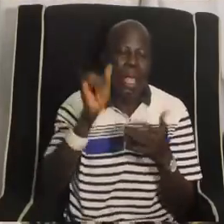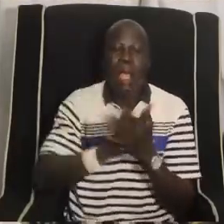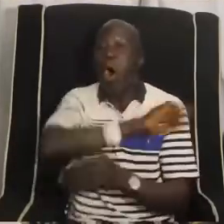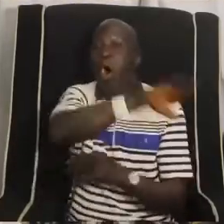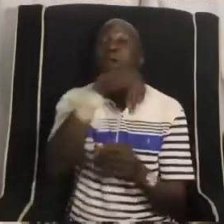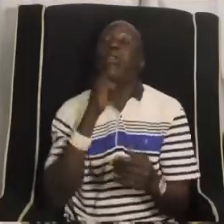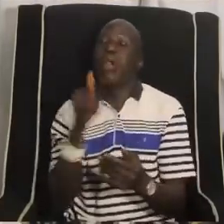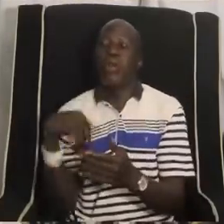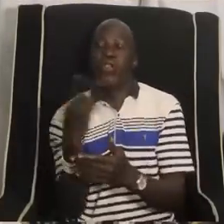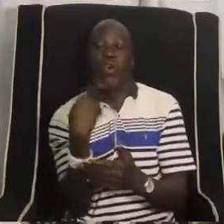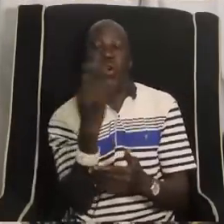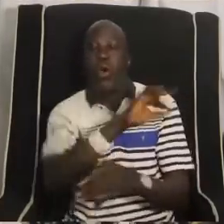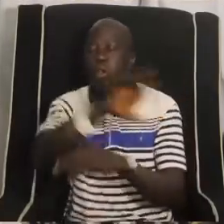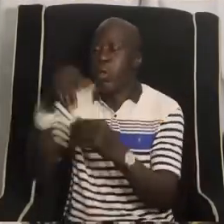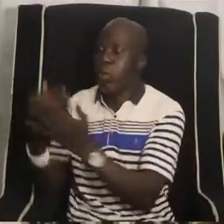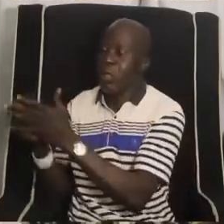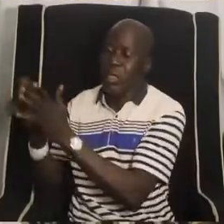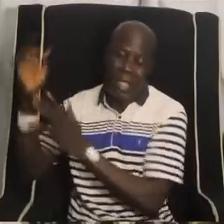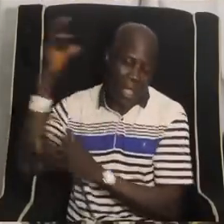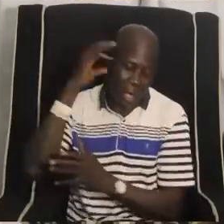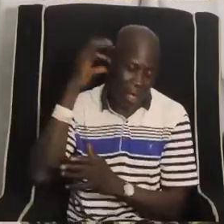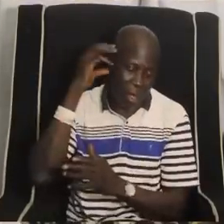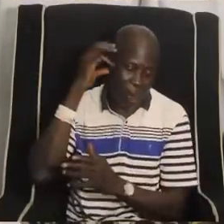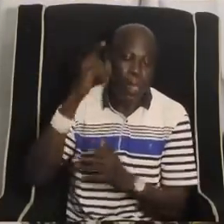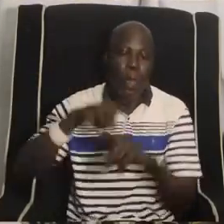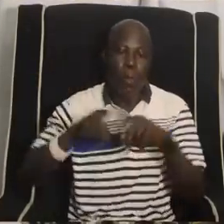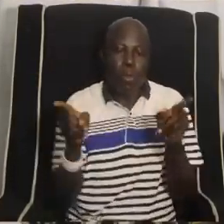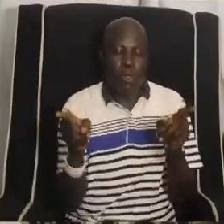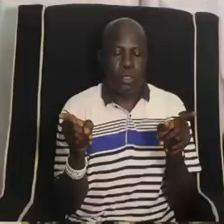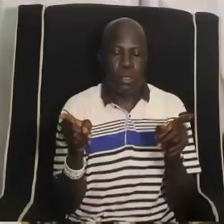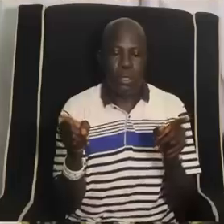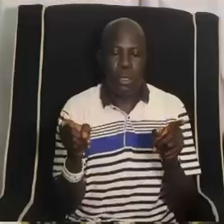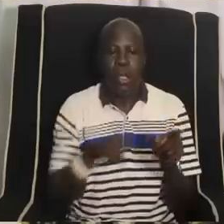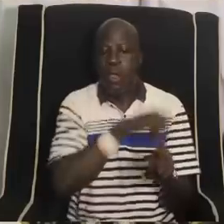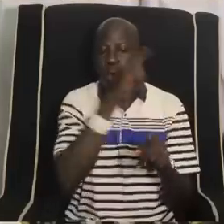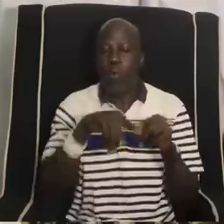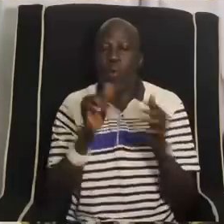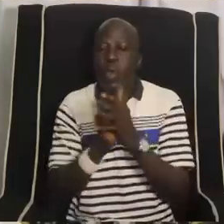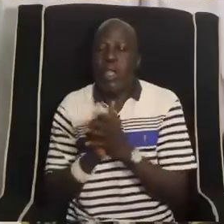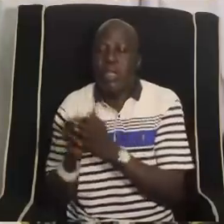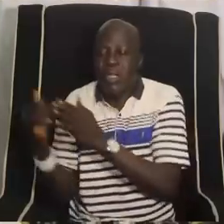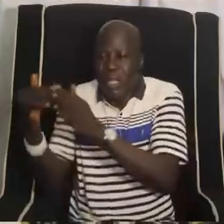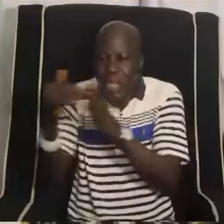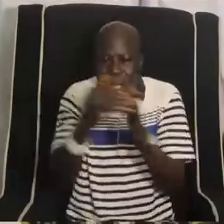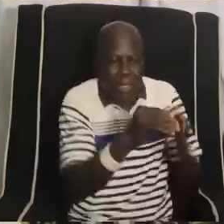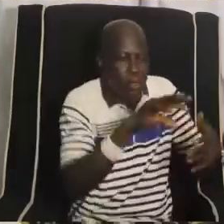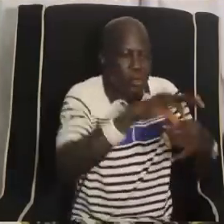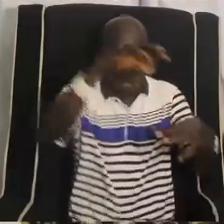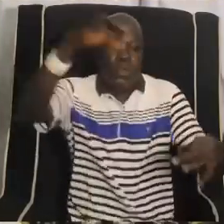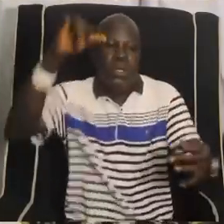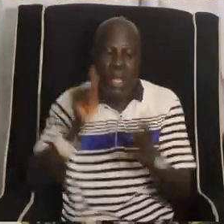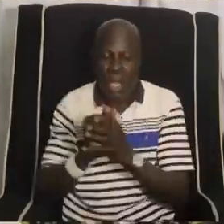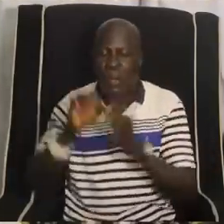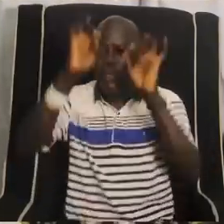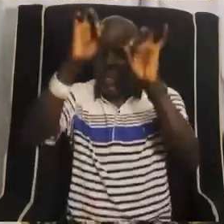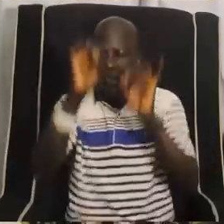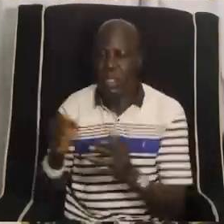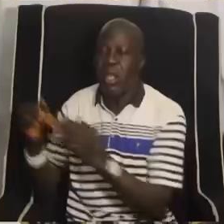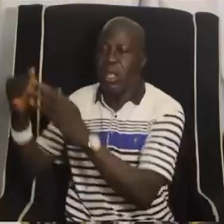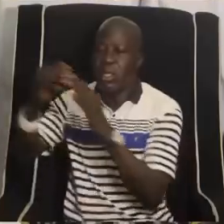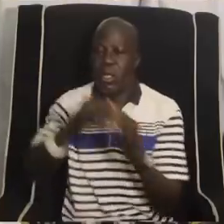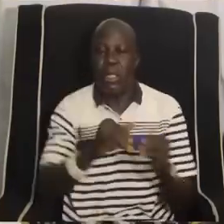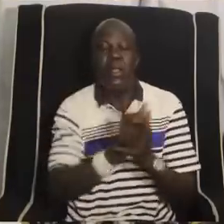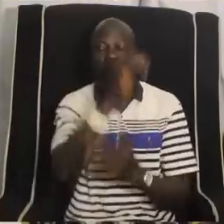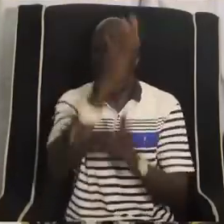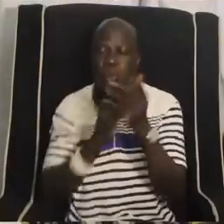Gbogbo ènìyàn kọ́ ló máa gbọ́. Is there anyone that will hear? Ṣùgbọ́n. Bet. Nípa ìdarí ẹ̀mí. Through the direction of the Holy Spirit. Direction. Ọ̀pọ̀lọpọ̀